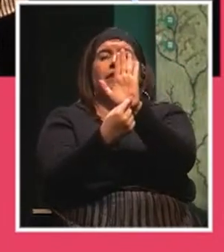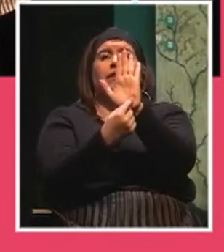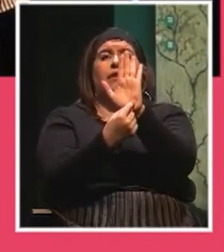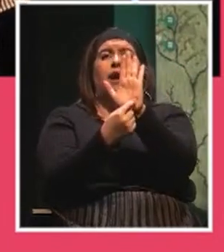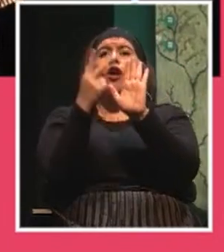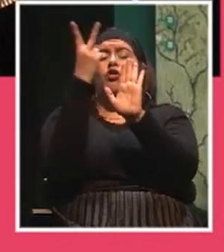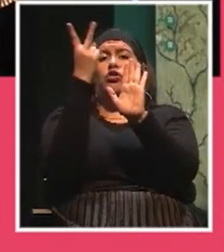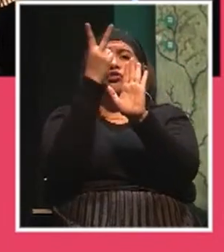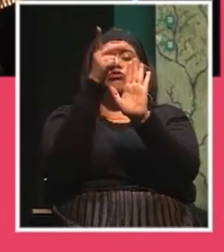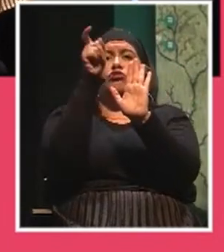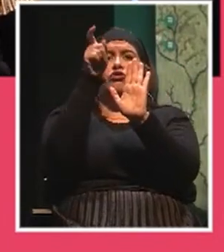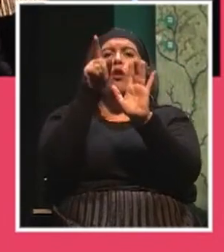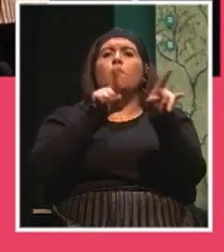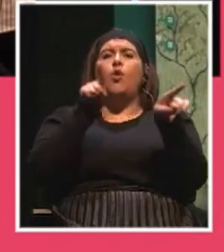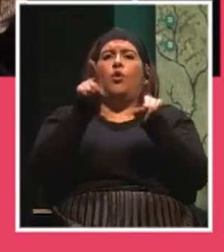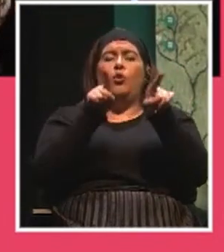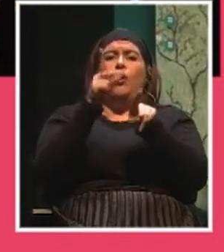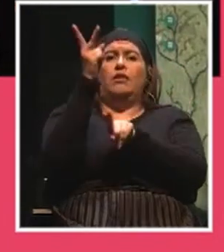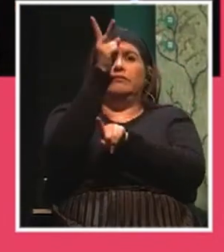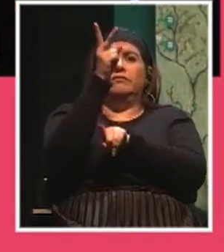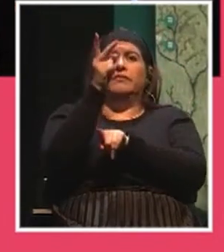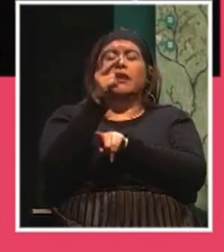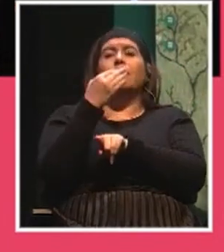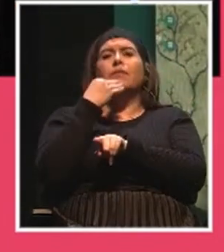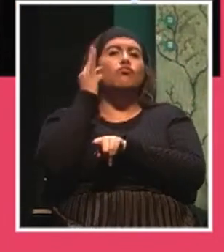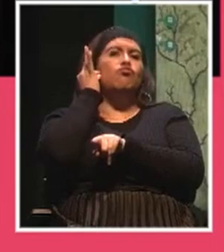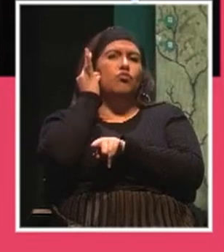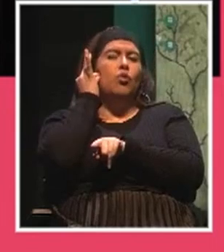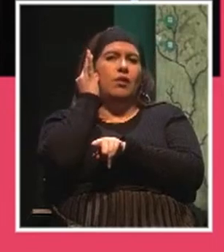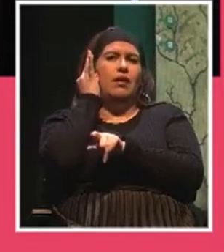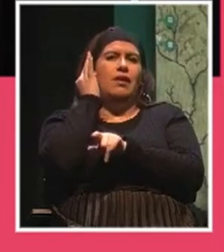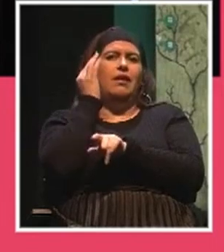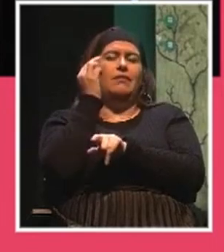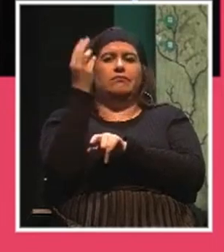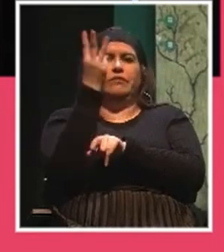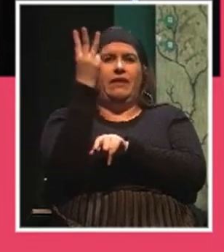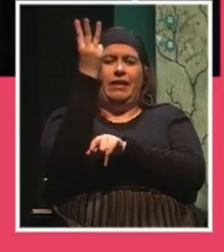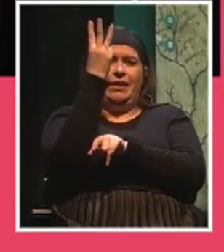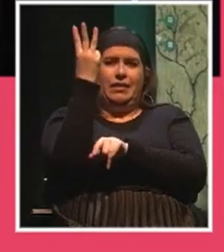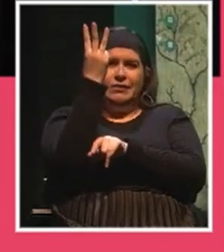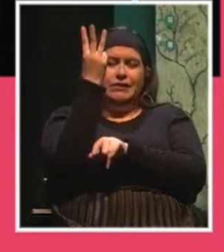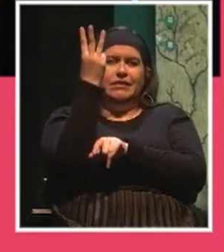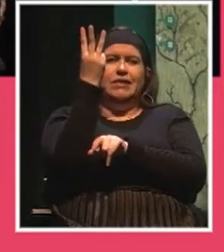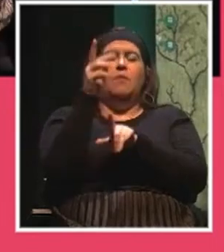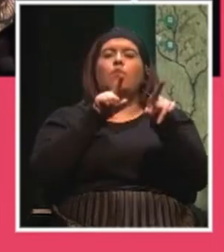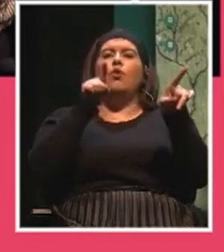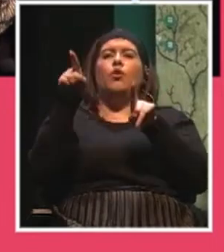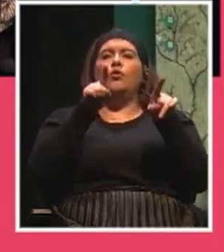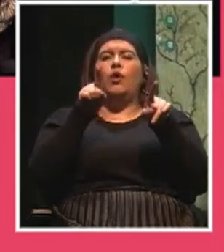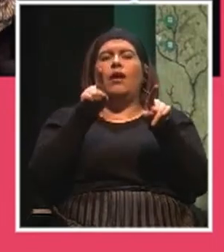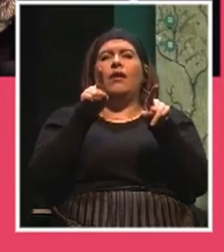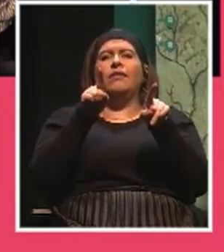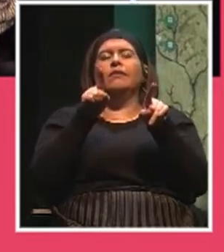showrunners, and Caroline Strauss, who's the executive producer, at their offices at the studio in Hollywood.